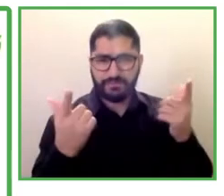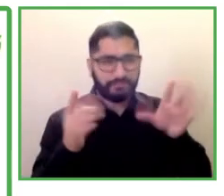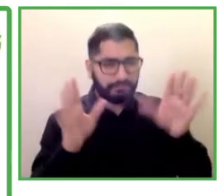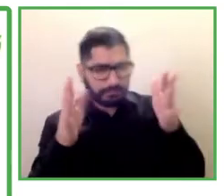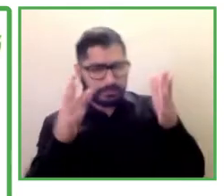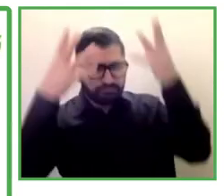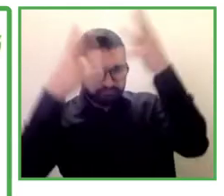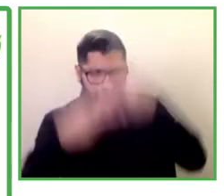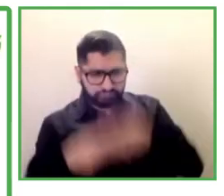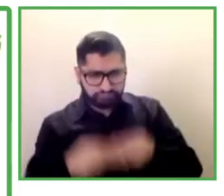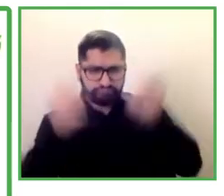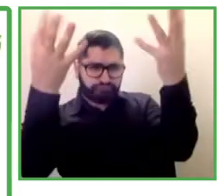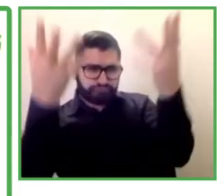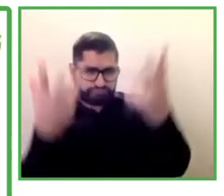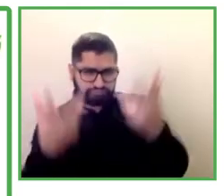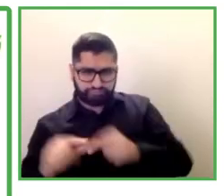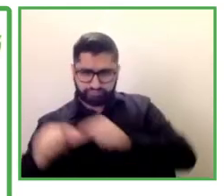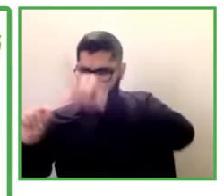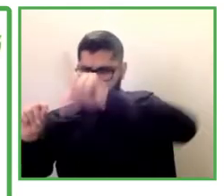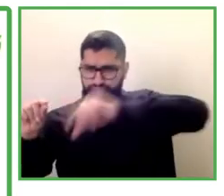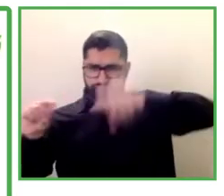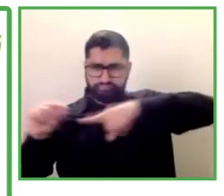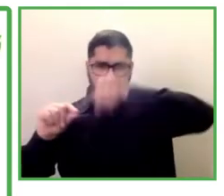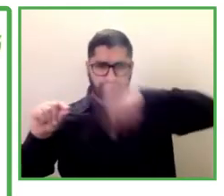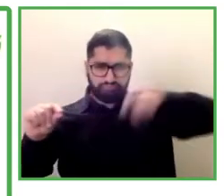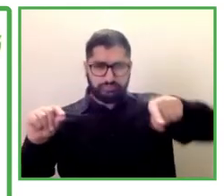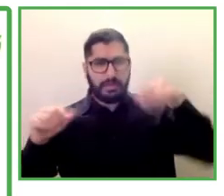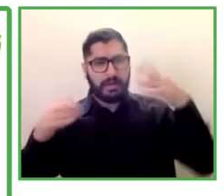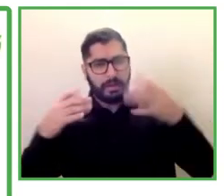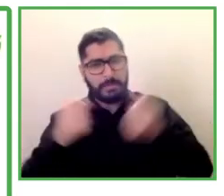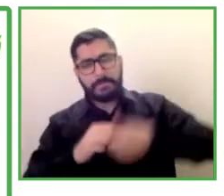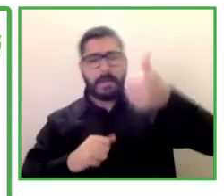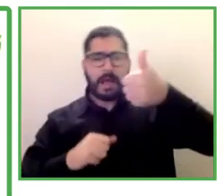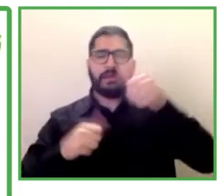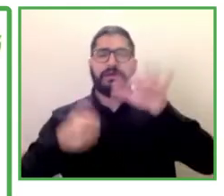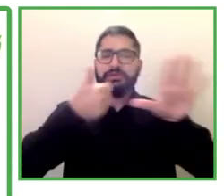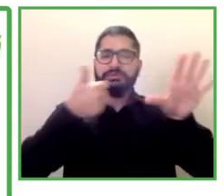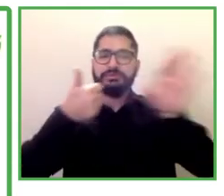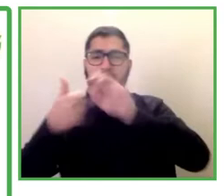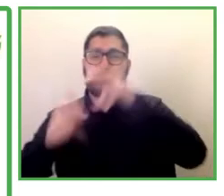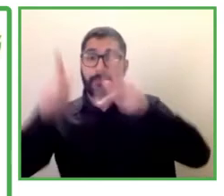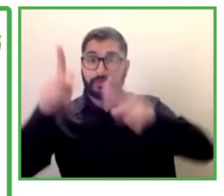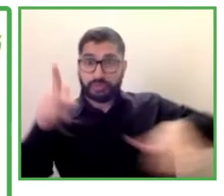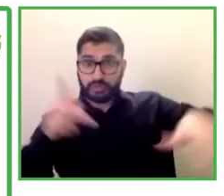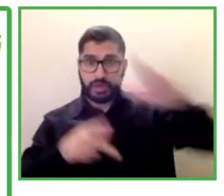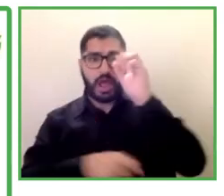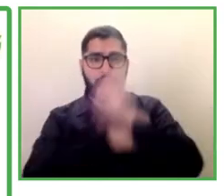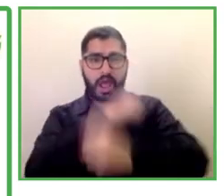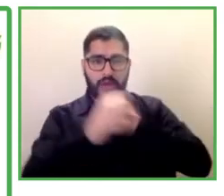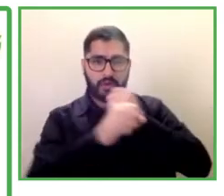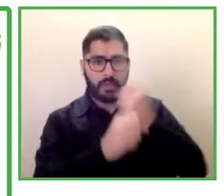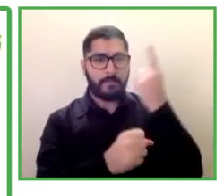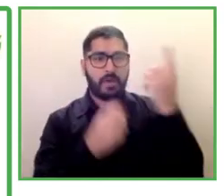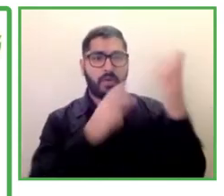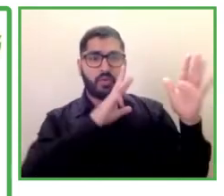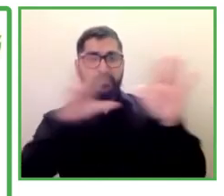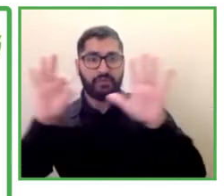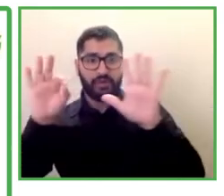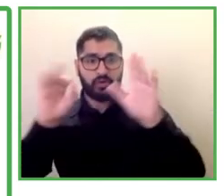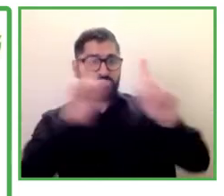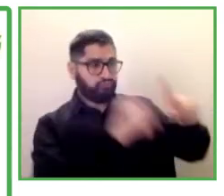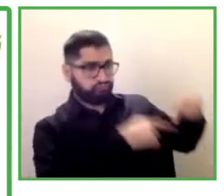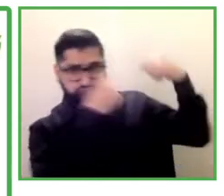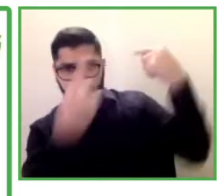to tell you about some figures, we have been working with more than 600 people from 1995, and currently the amount of people that